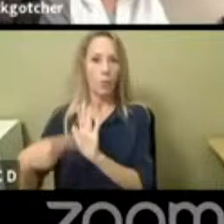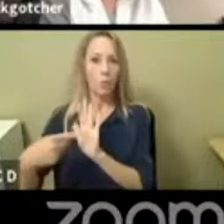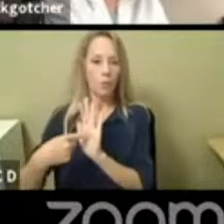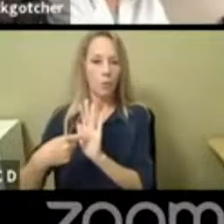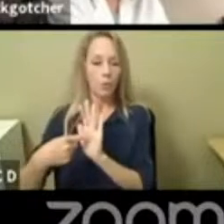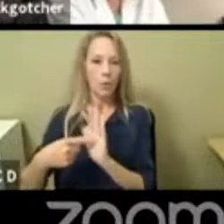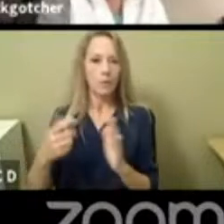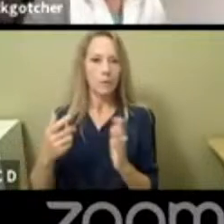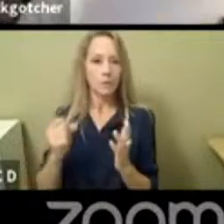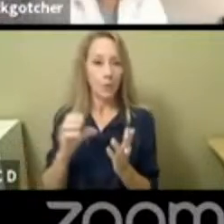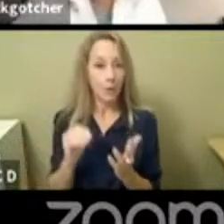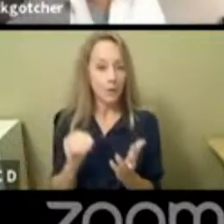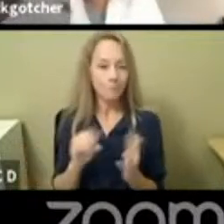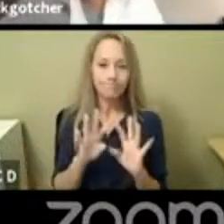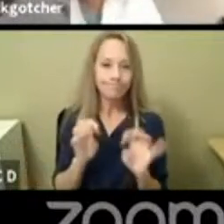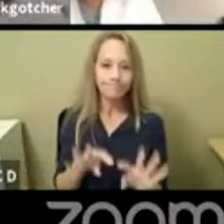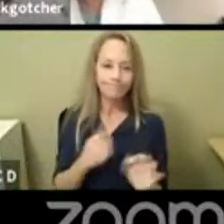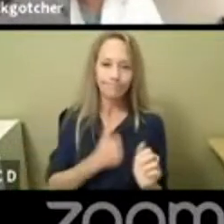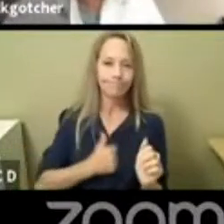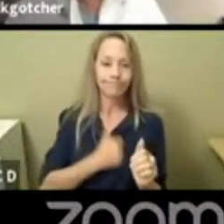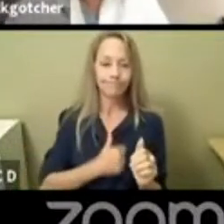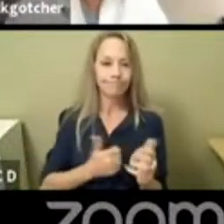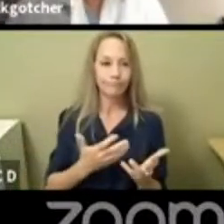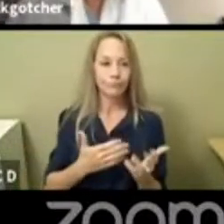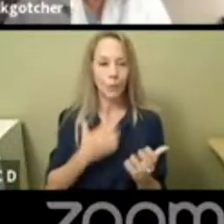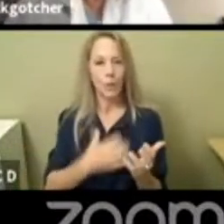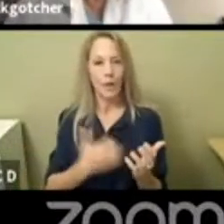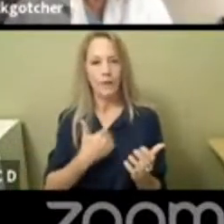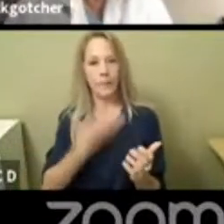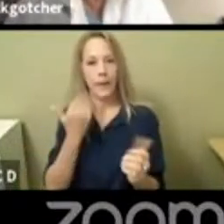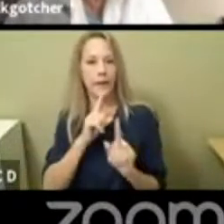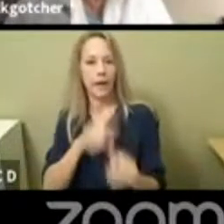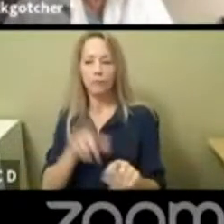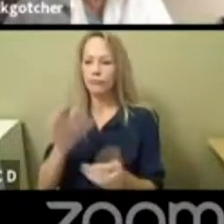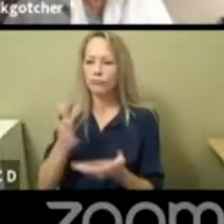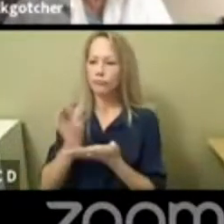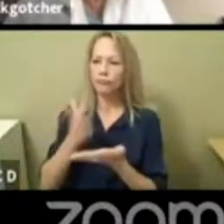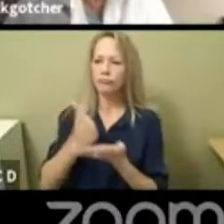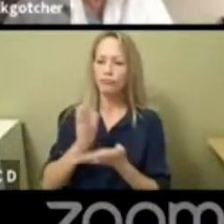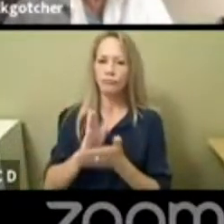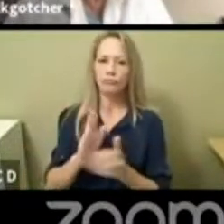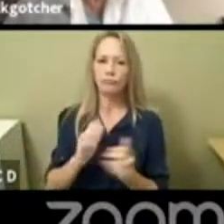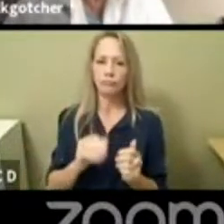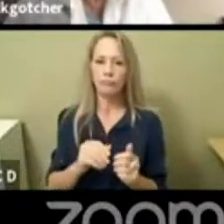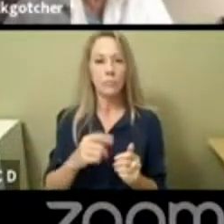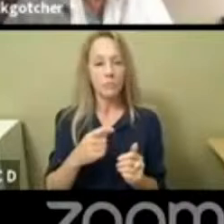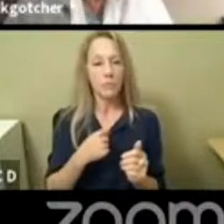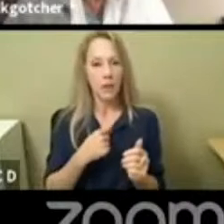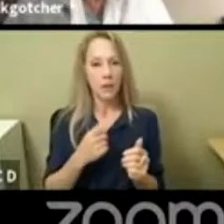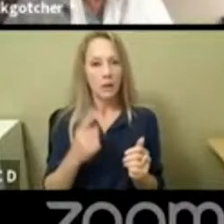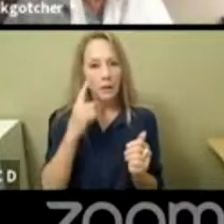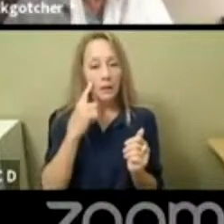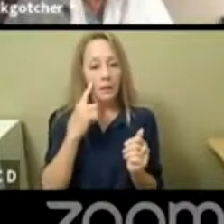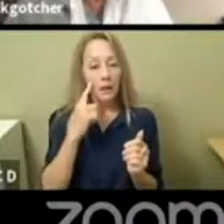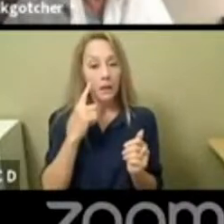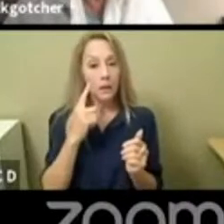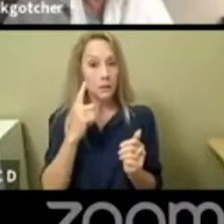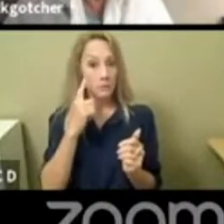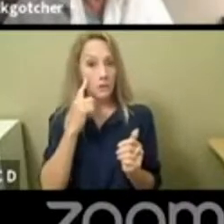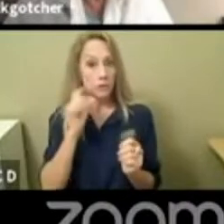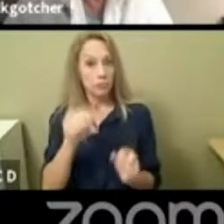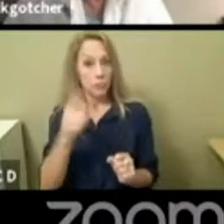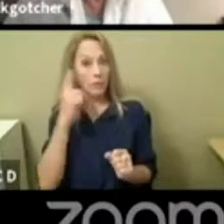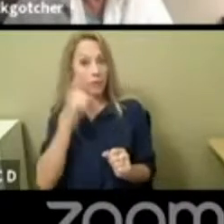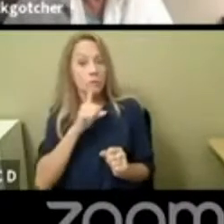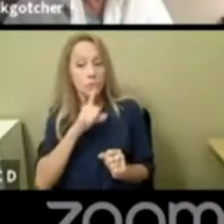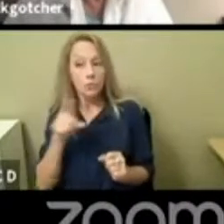So I don't know. I'm sorry. I wish I had a better answer for you. Oh, that's okay. It's just, I just. But I think for sure that they